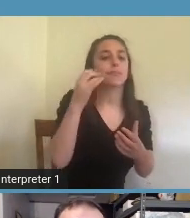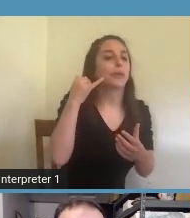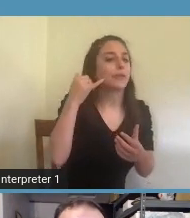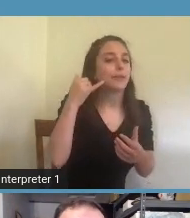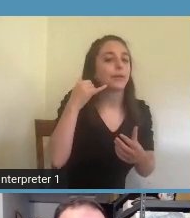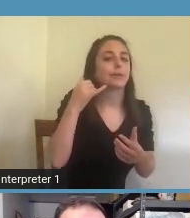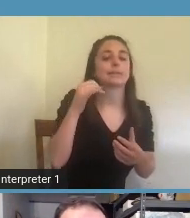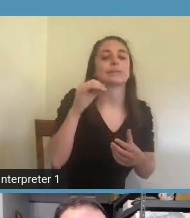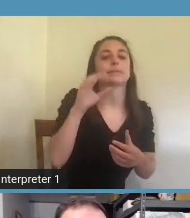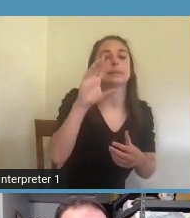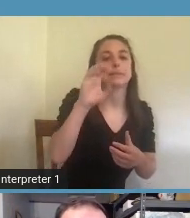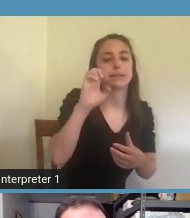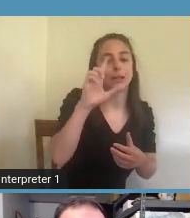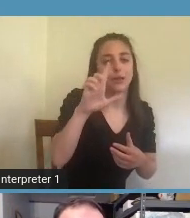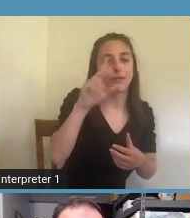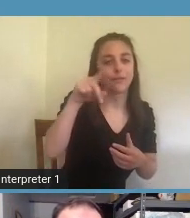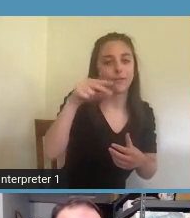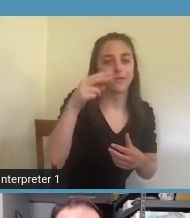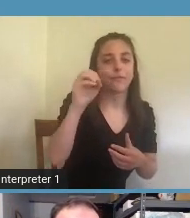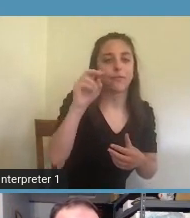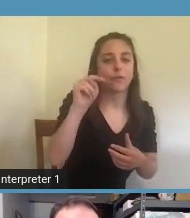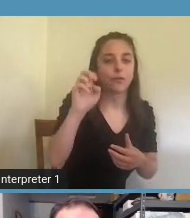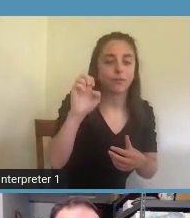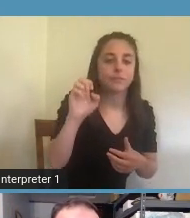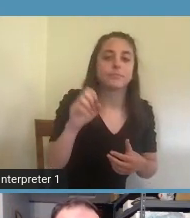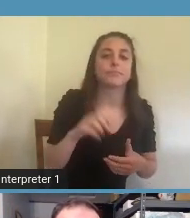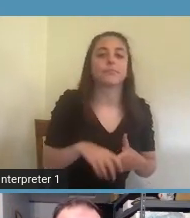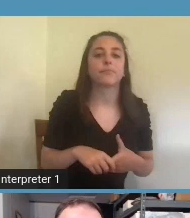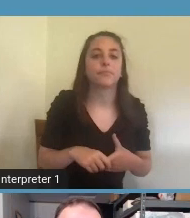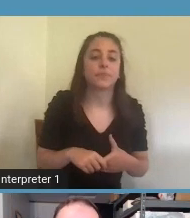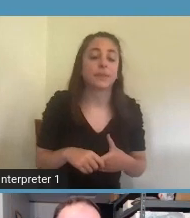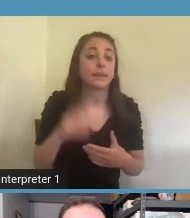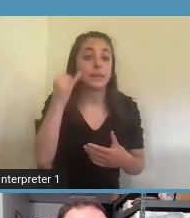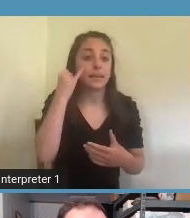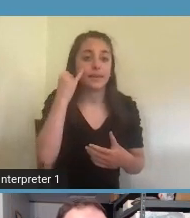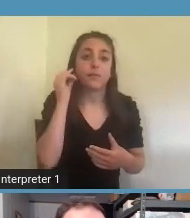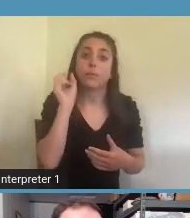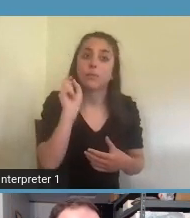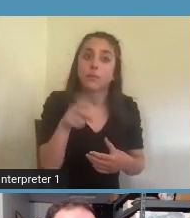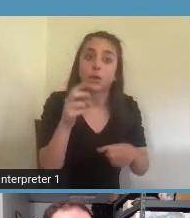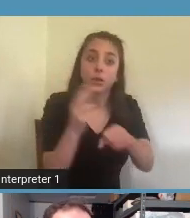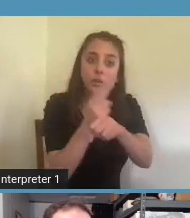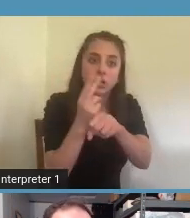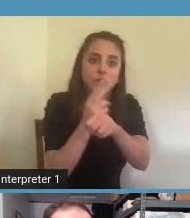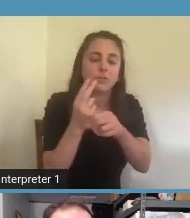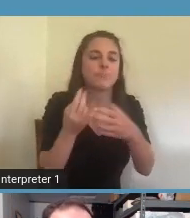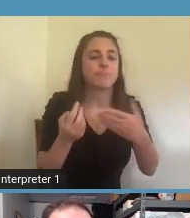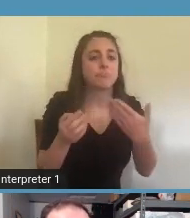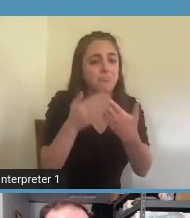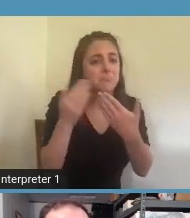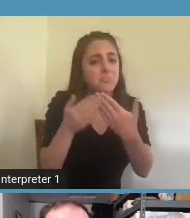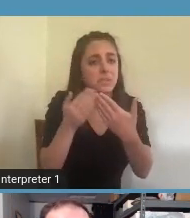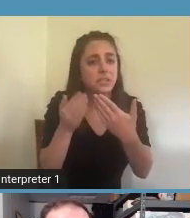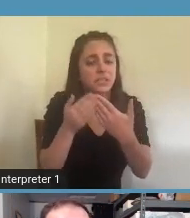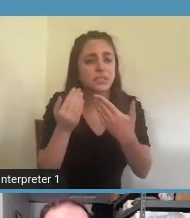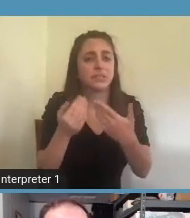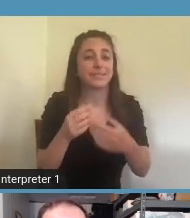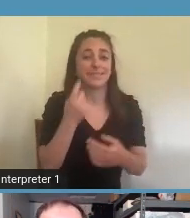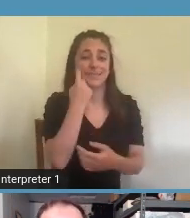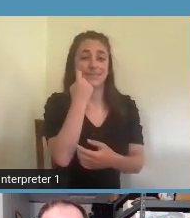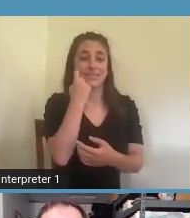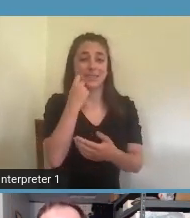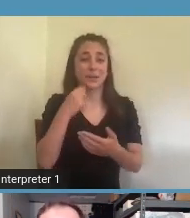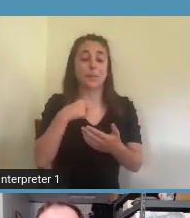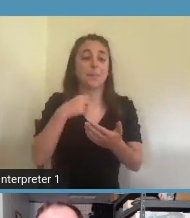that using a cell phone, it's so much more convenient. I actually just got a new cell